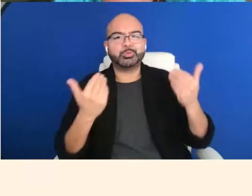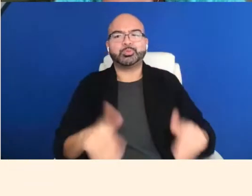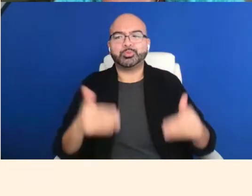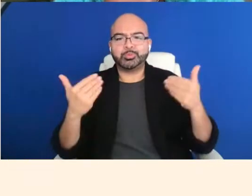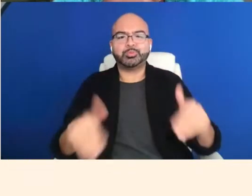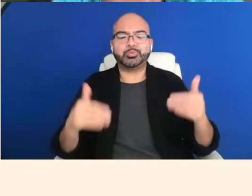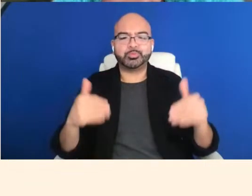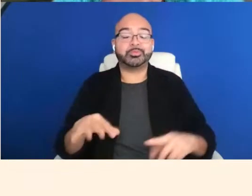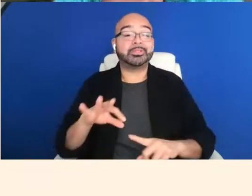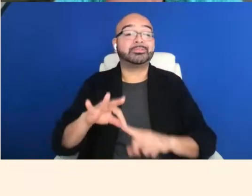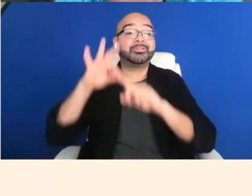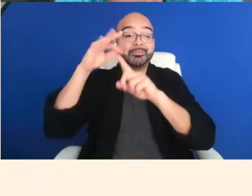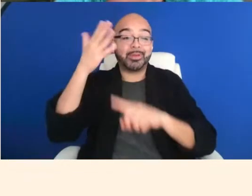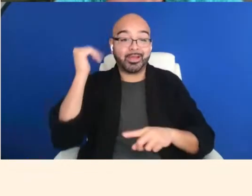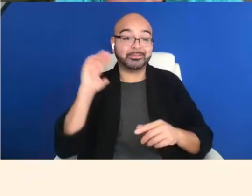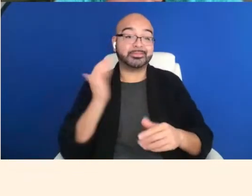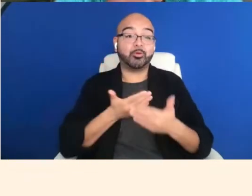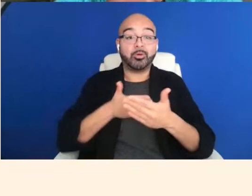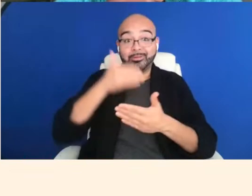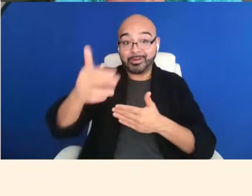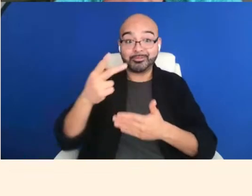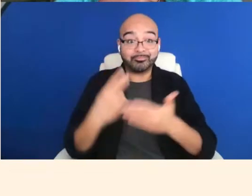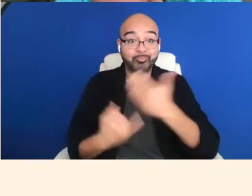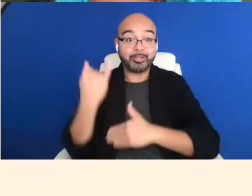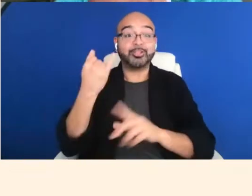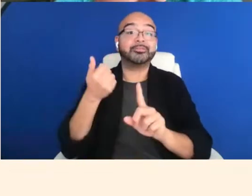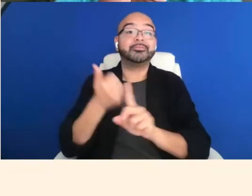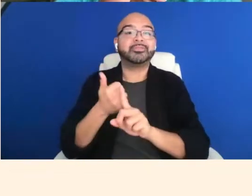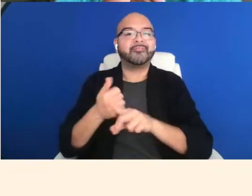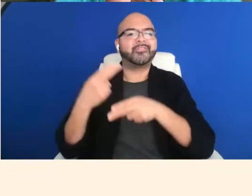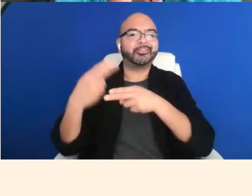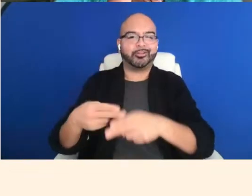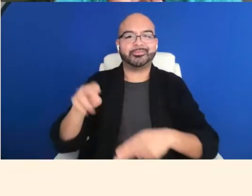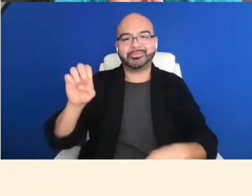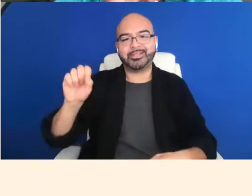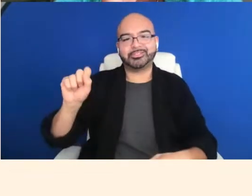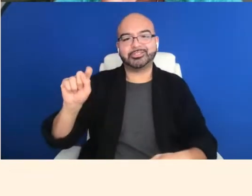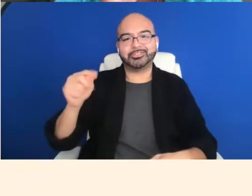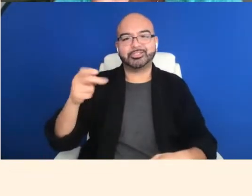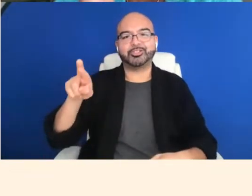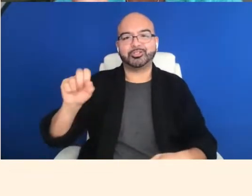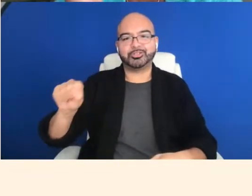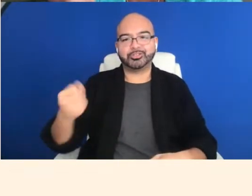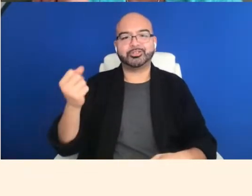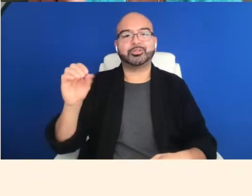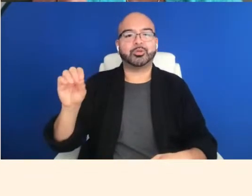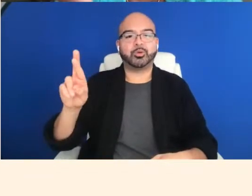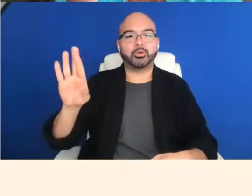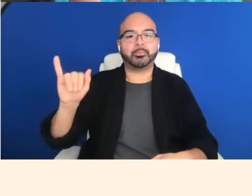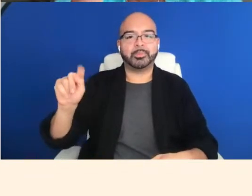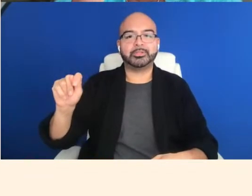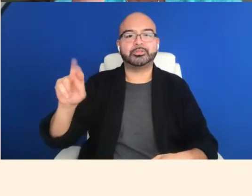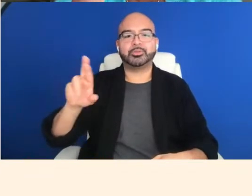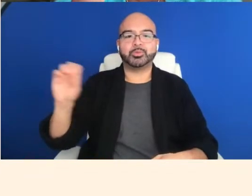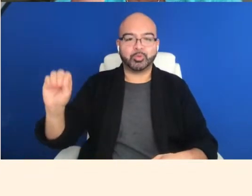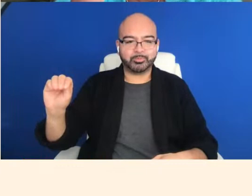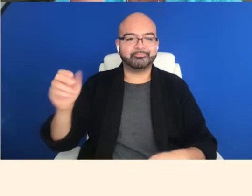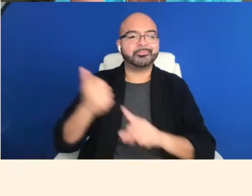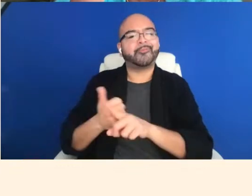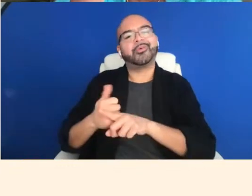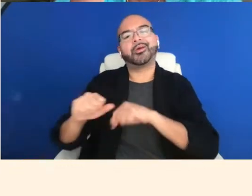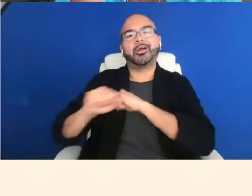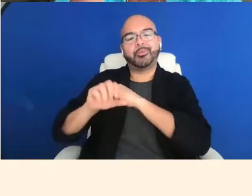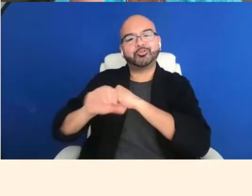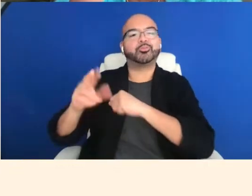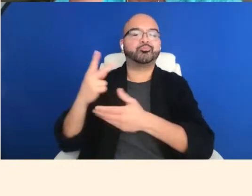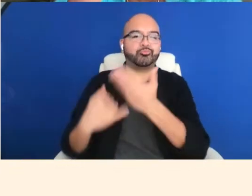Especially because our next project was a project called Esther's Orbit Room, a commercial project for which you saw the promo